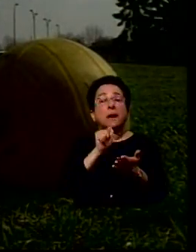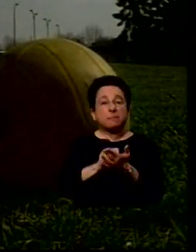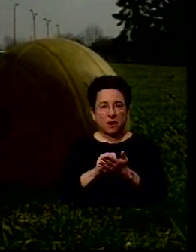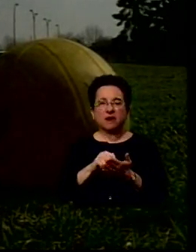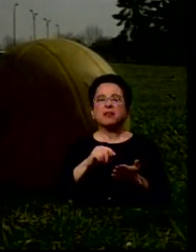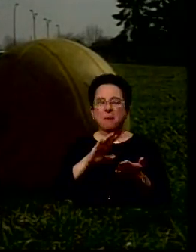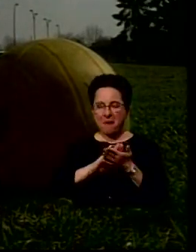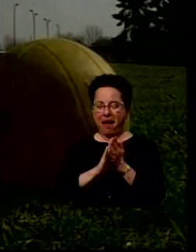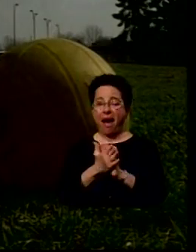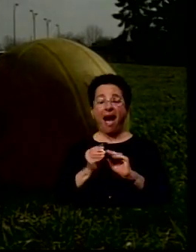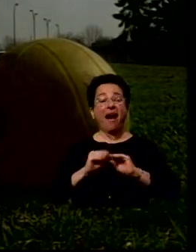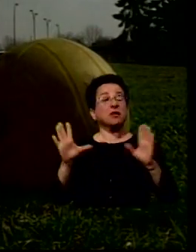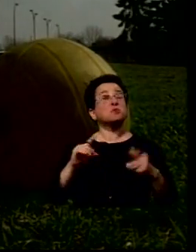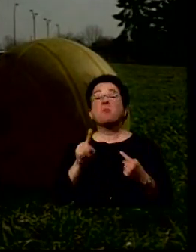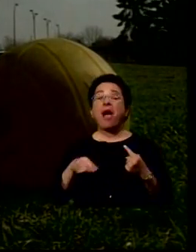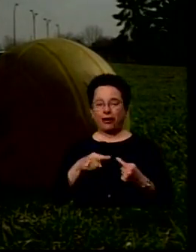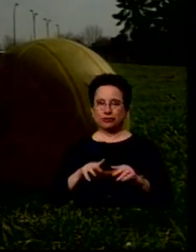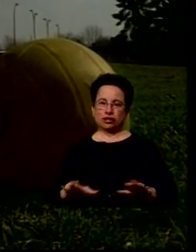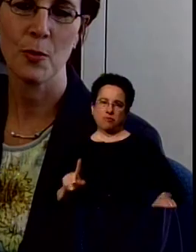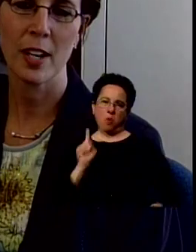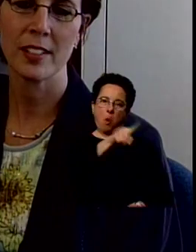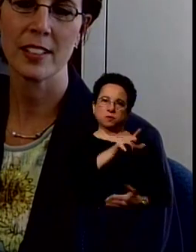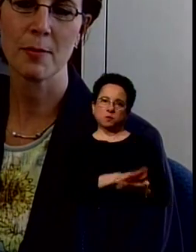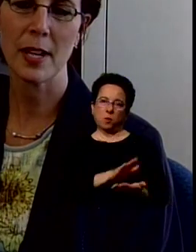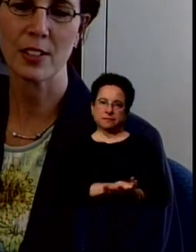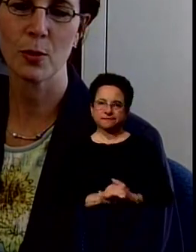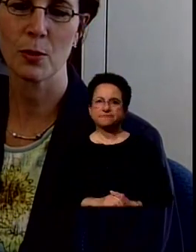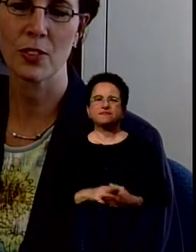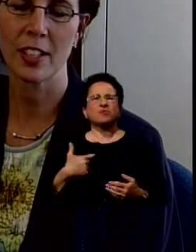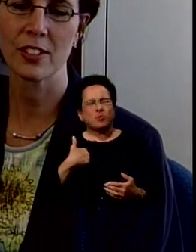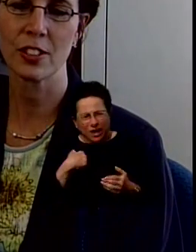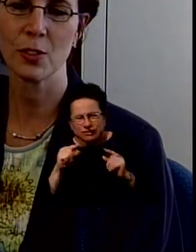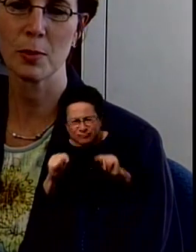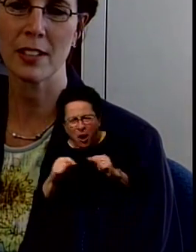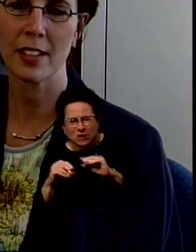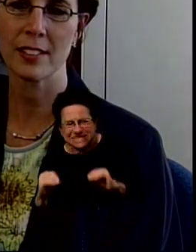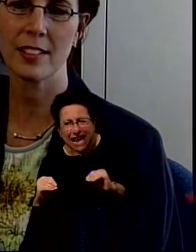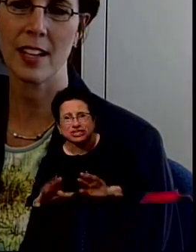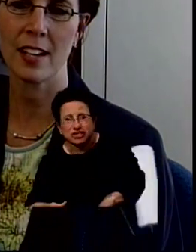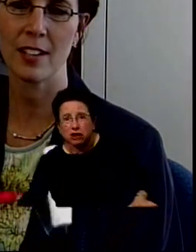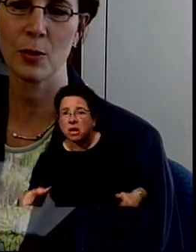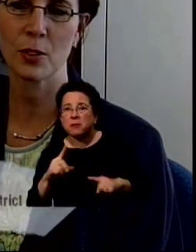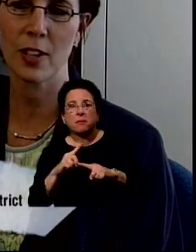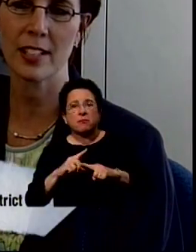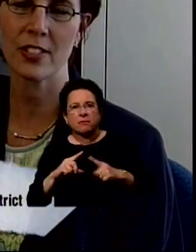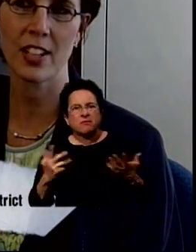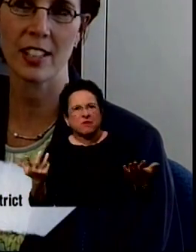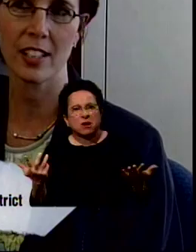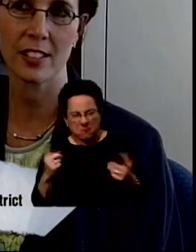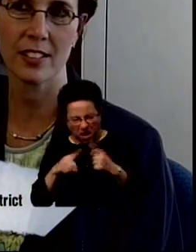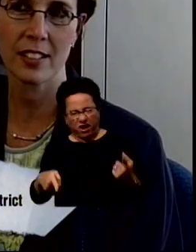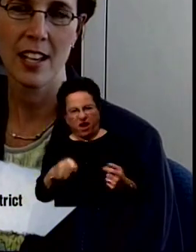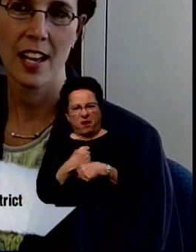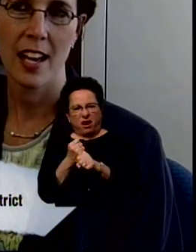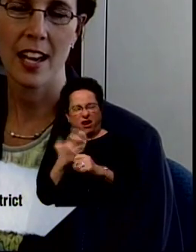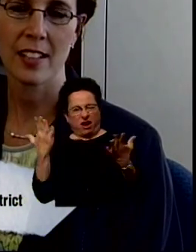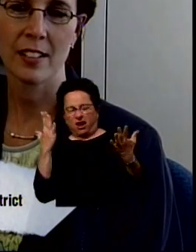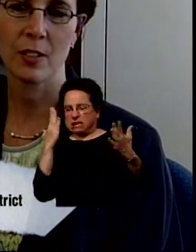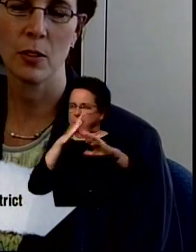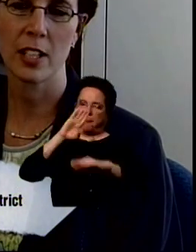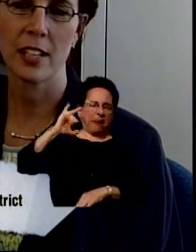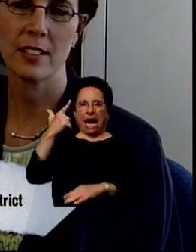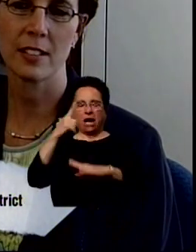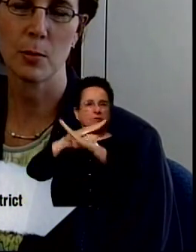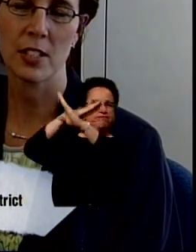becomes apparent when children begin school. Well, it impacts what we're trying to do because we're trying to educate kids, and